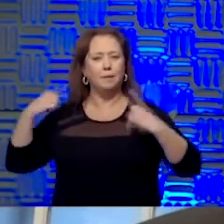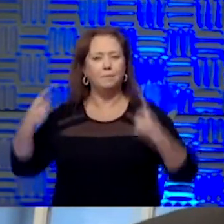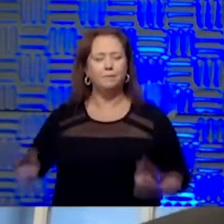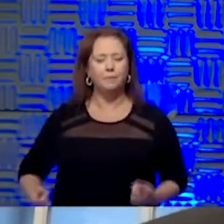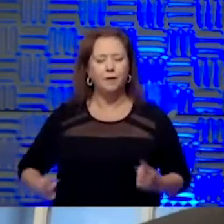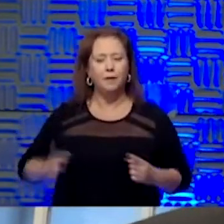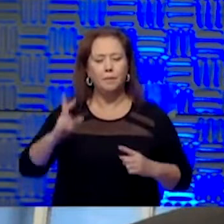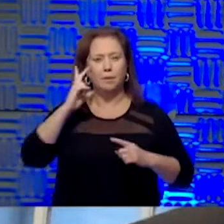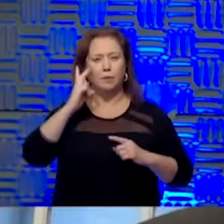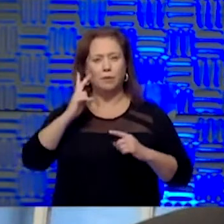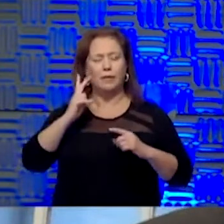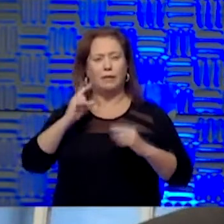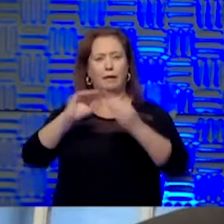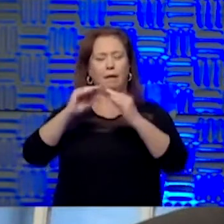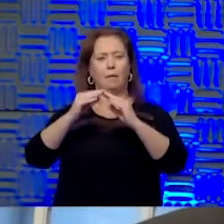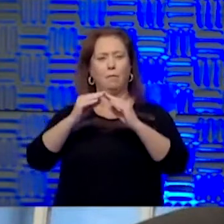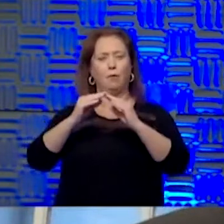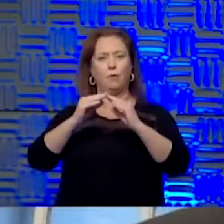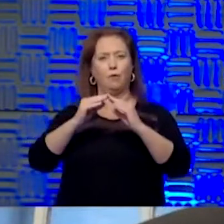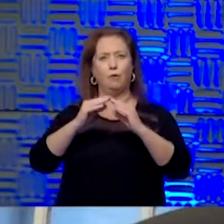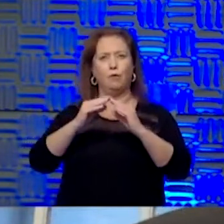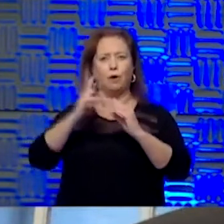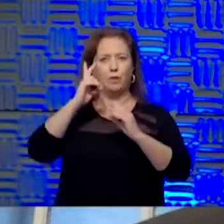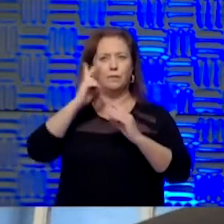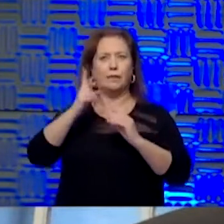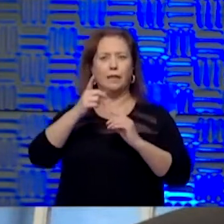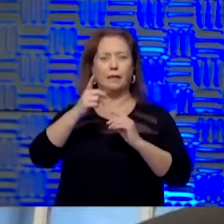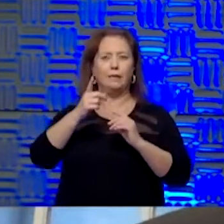that pop, and particularly what we've seen in some of our